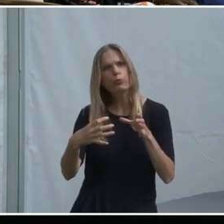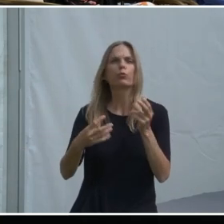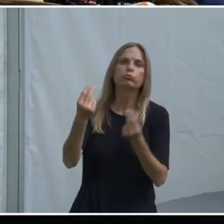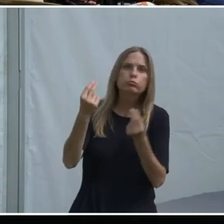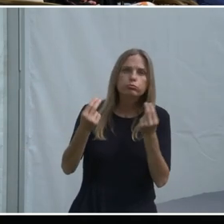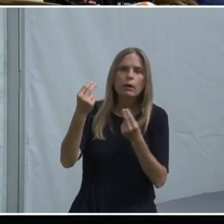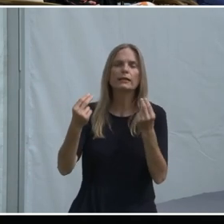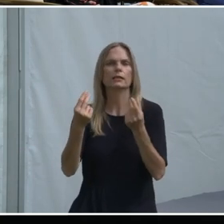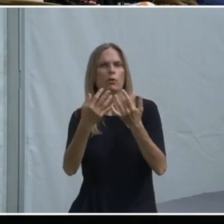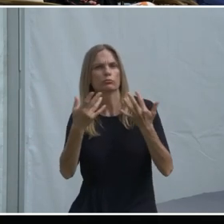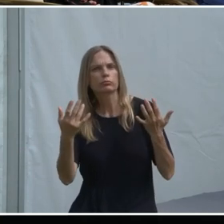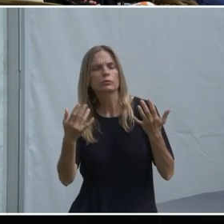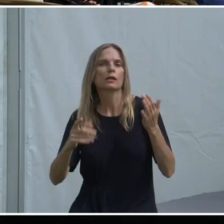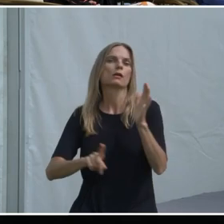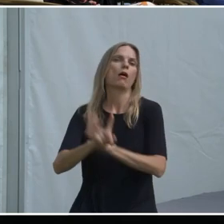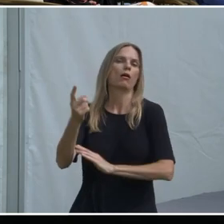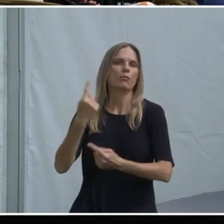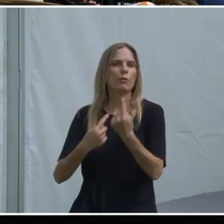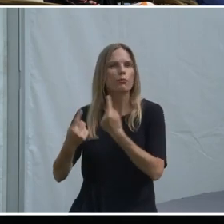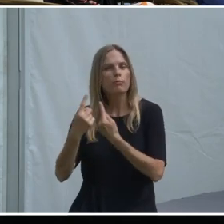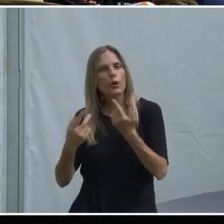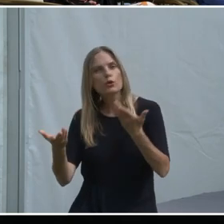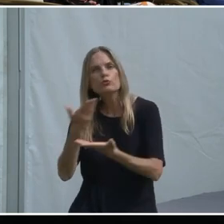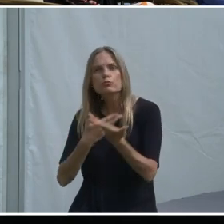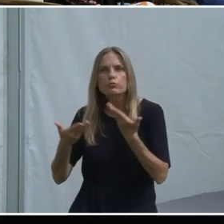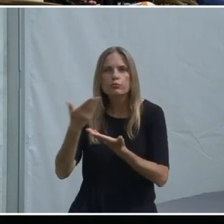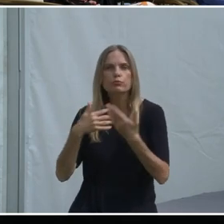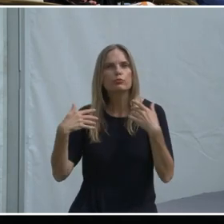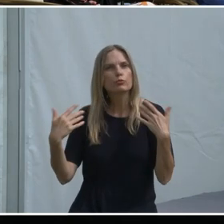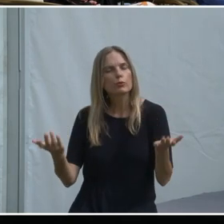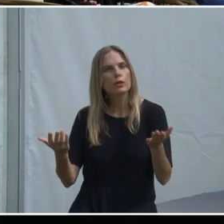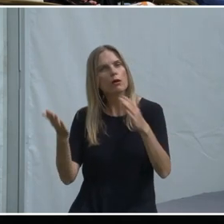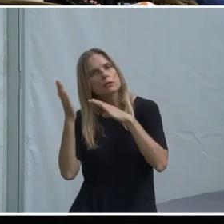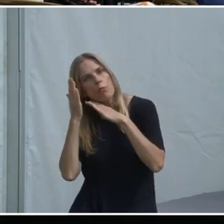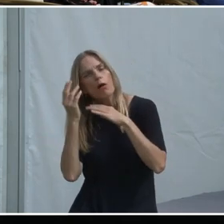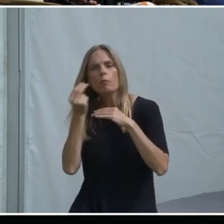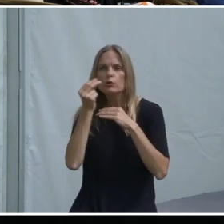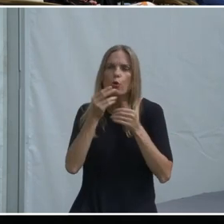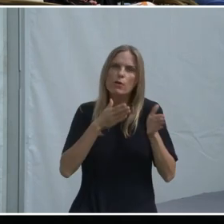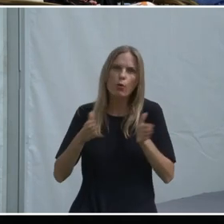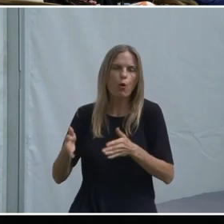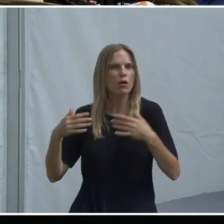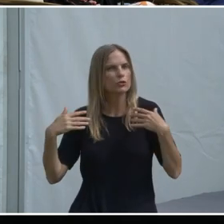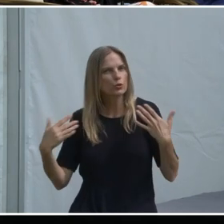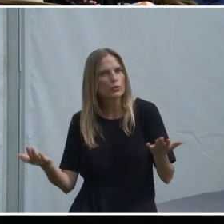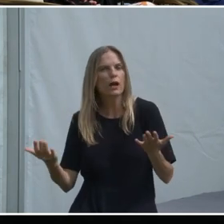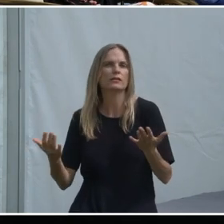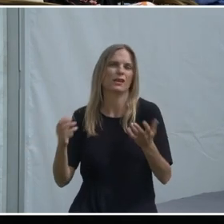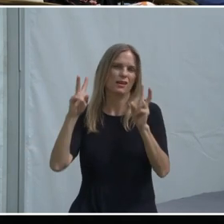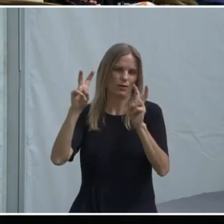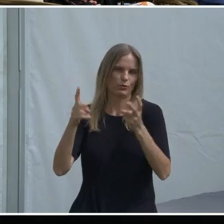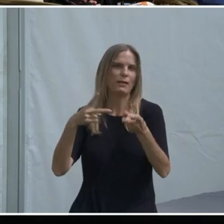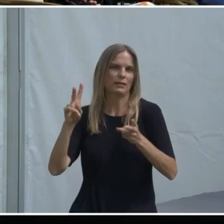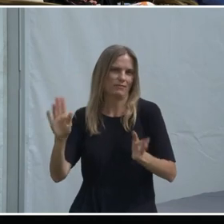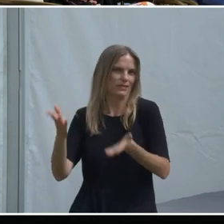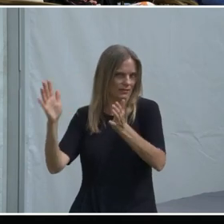talking about how to socialize, how to make sure you sleep or eat or whatever, and we start building a new society for